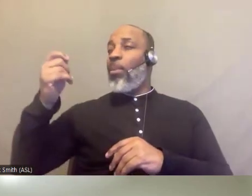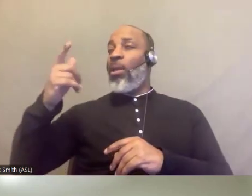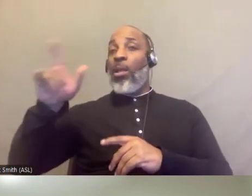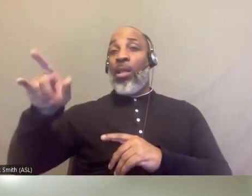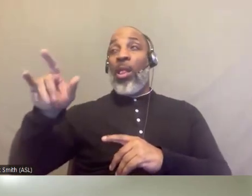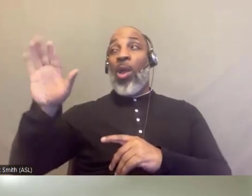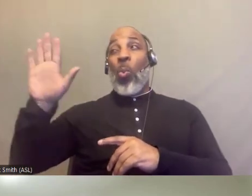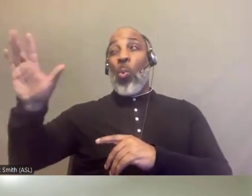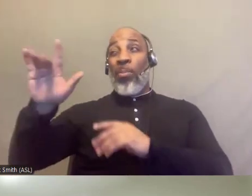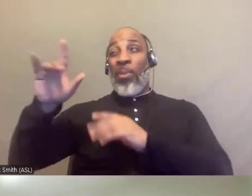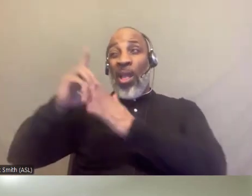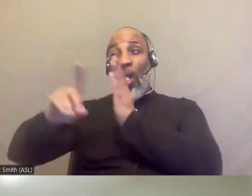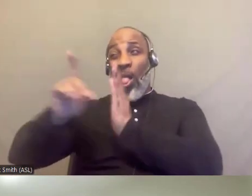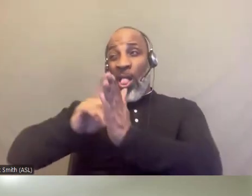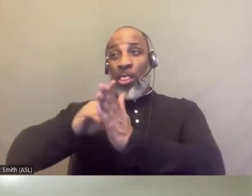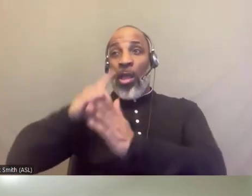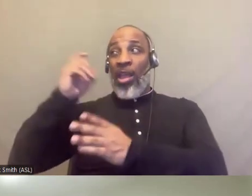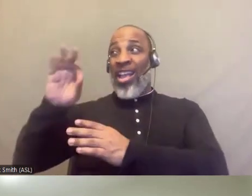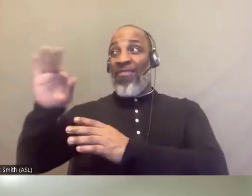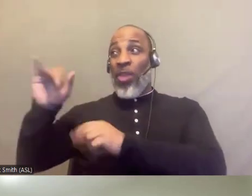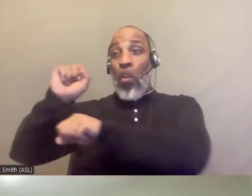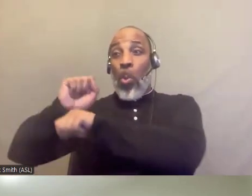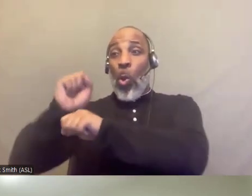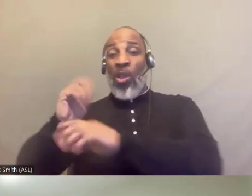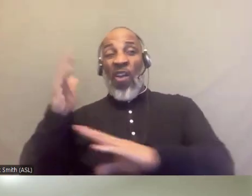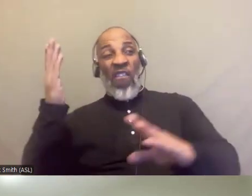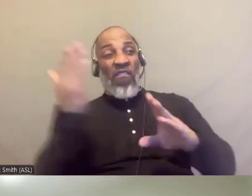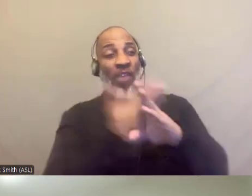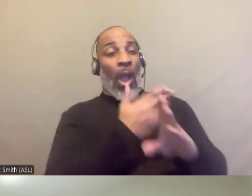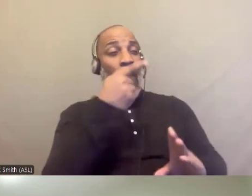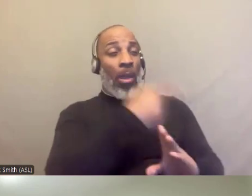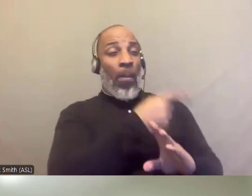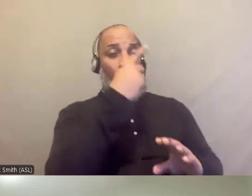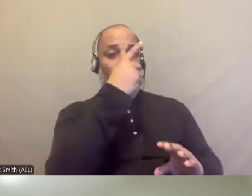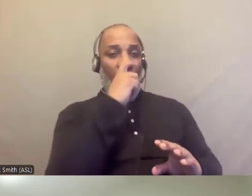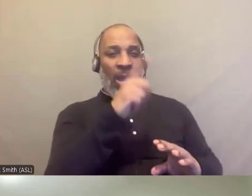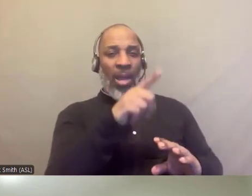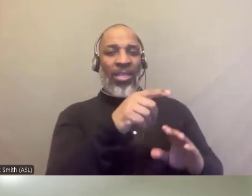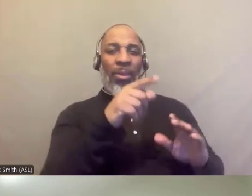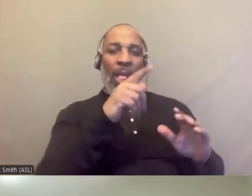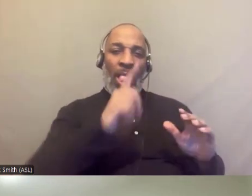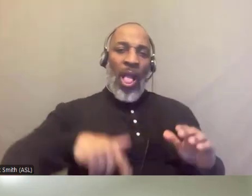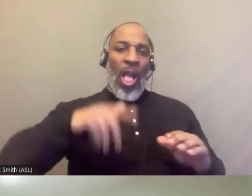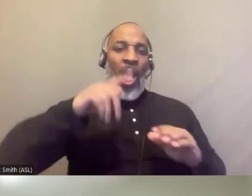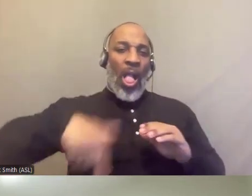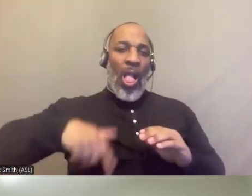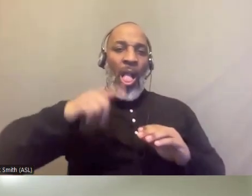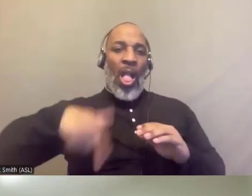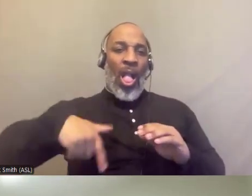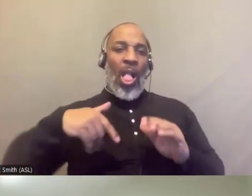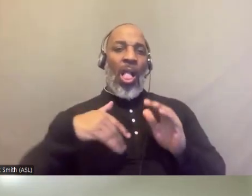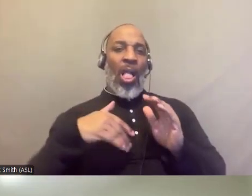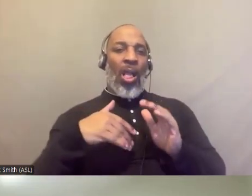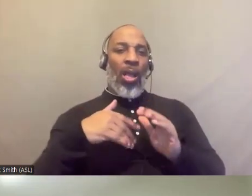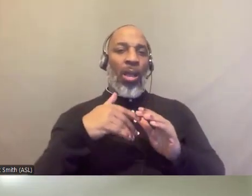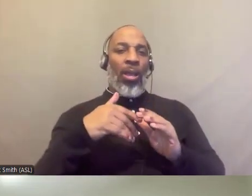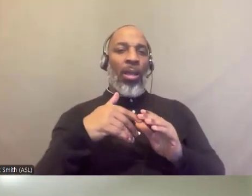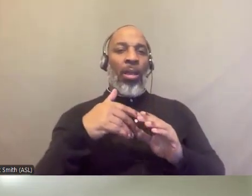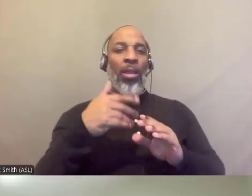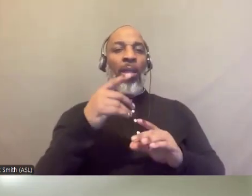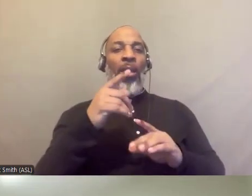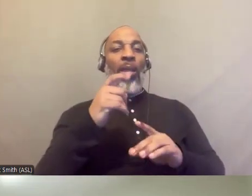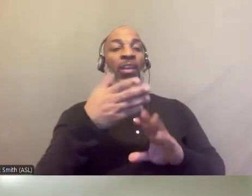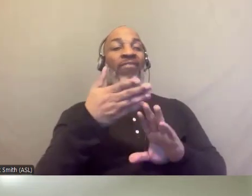it be discriminatory for her employer to fire her because she has been late for work if they do so before she requests